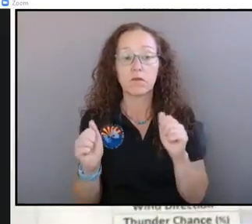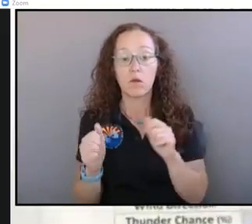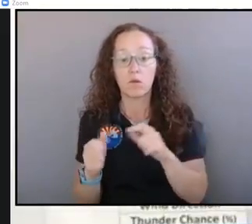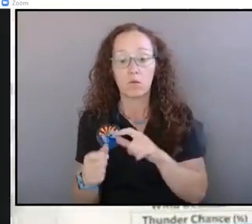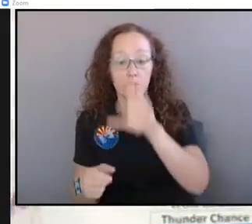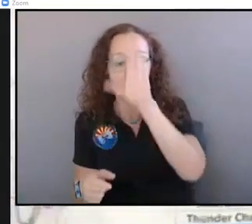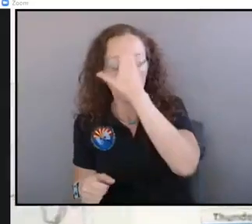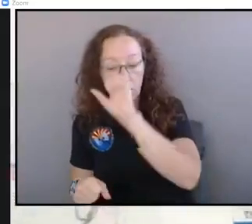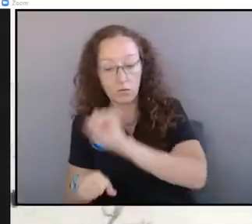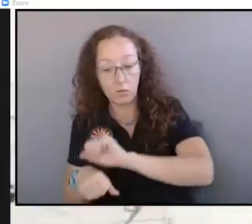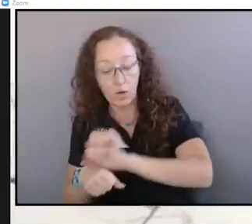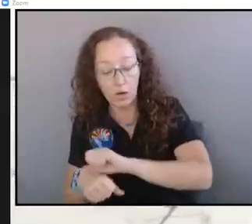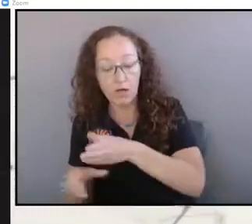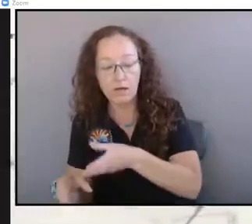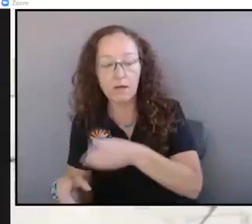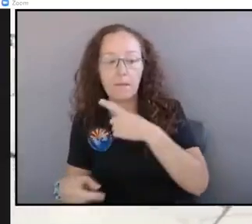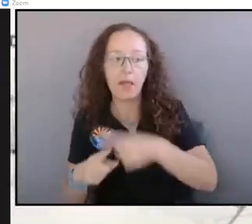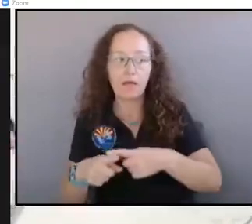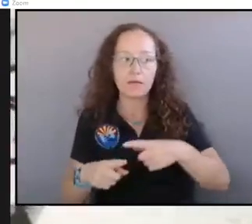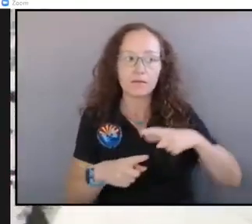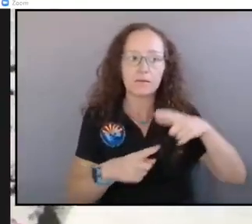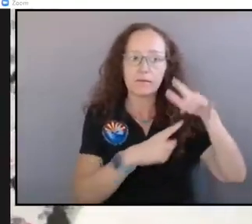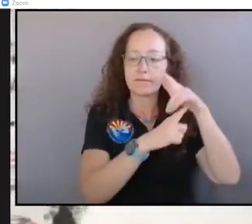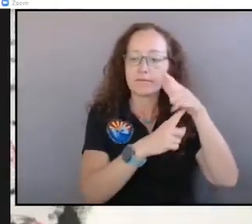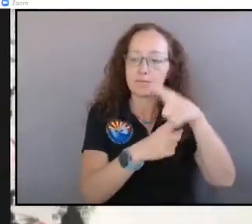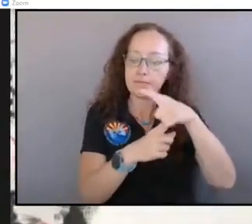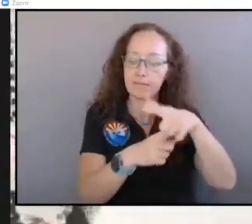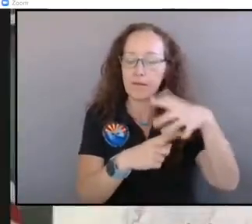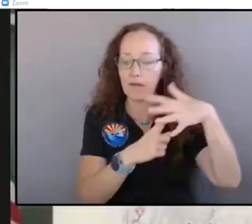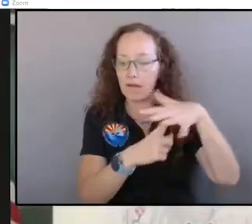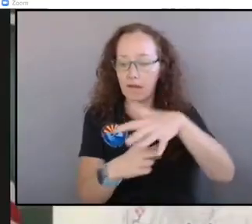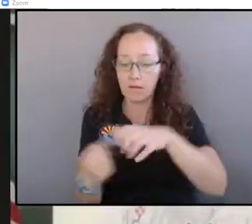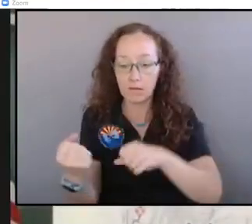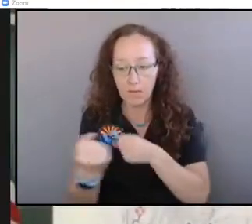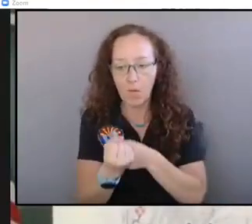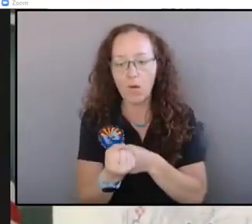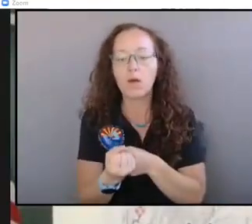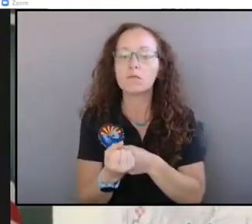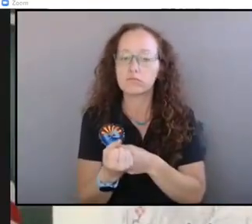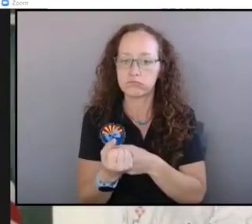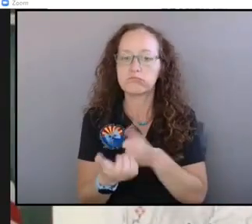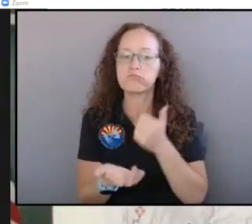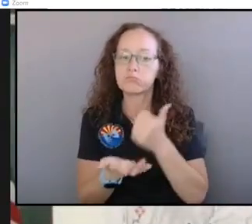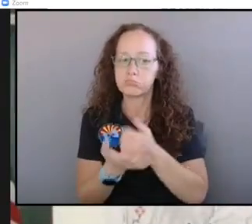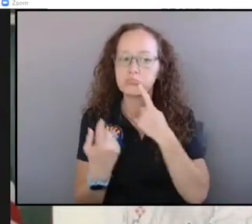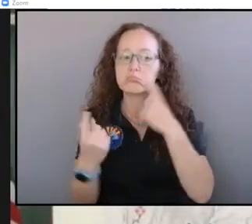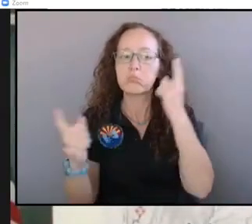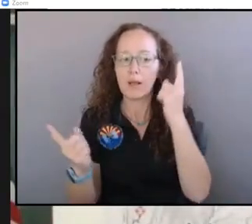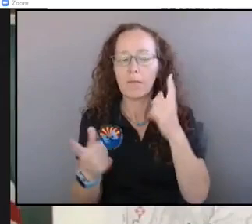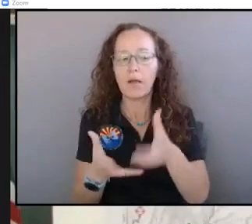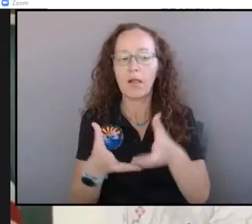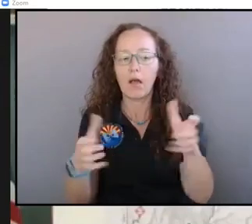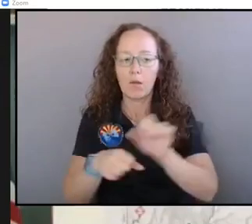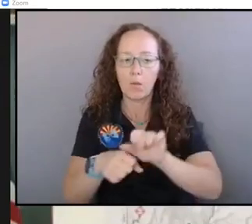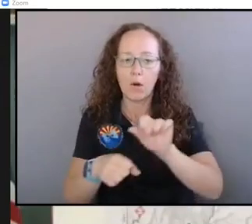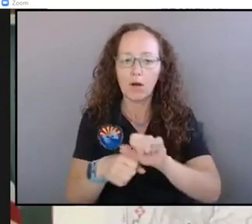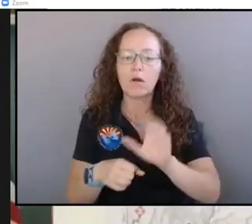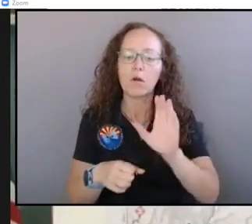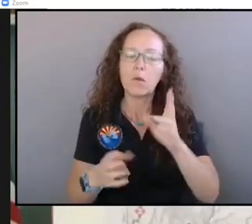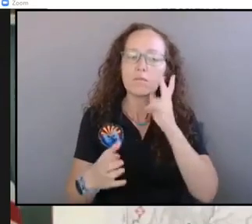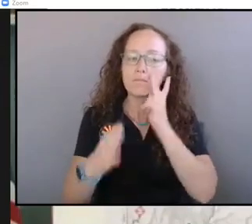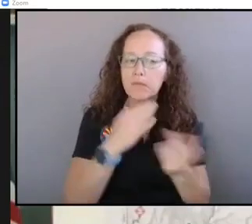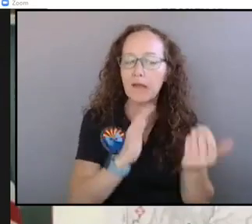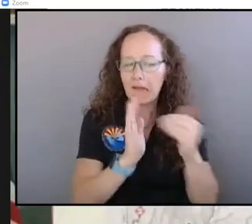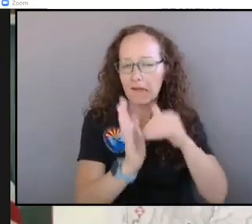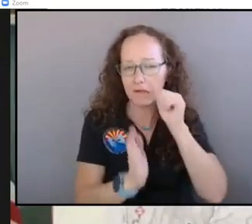to get a lot of work done. So that was very helpful, and we foresee that happening again tomorrow, being able to utilize that air